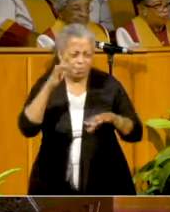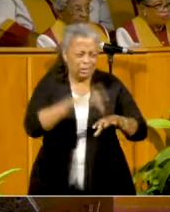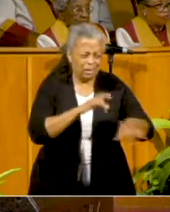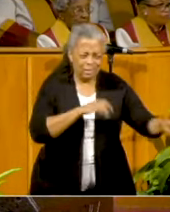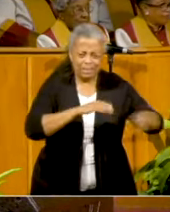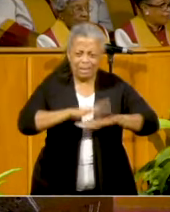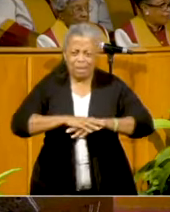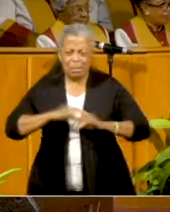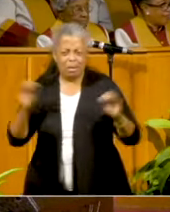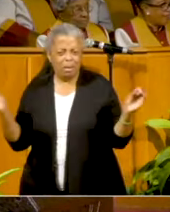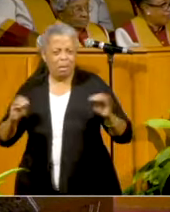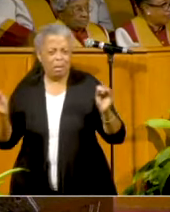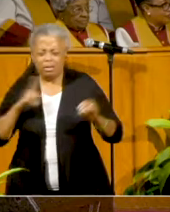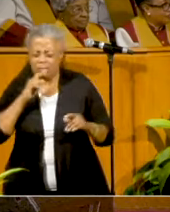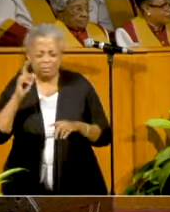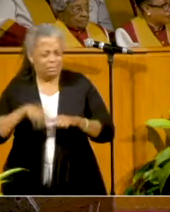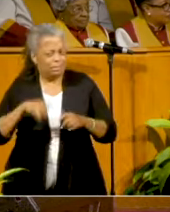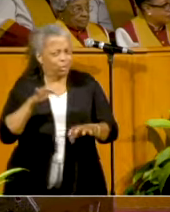that table.